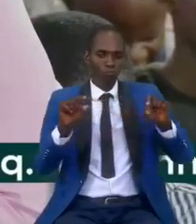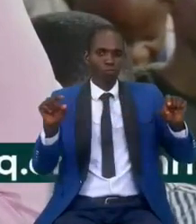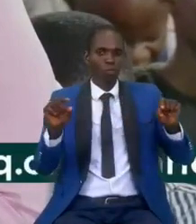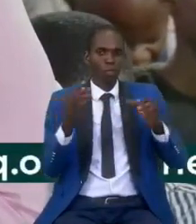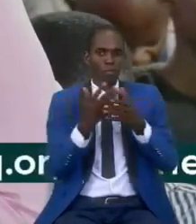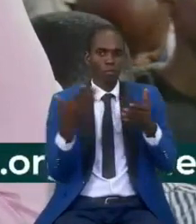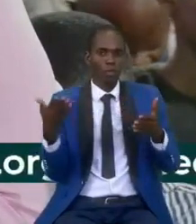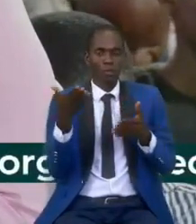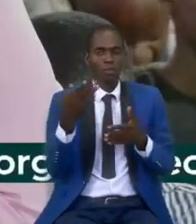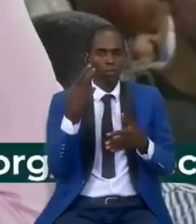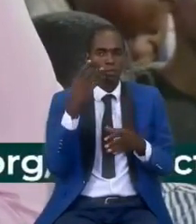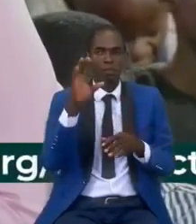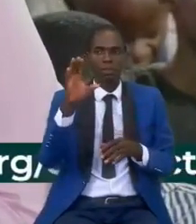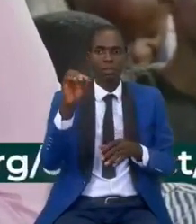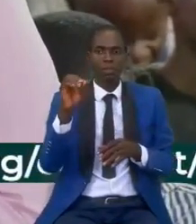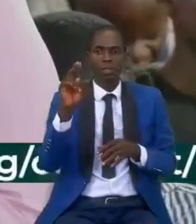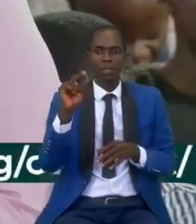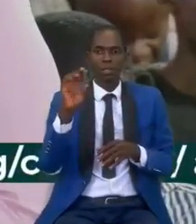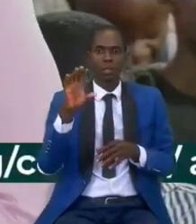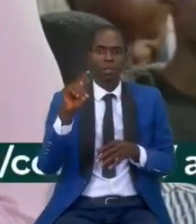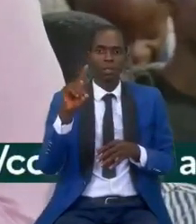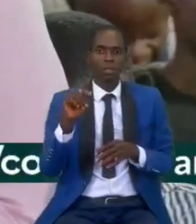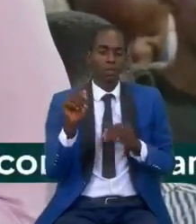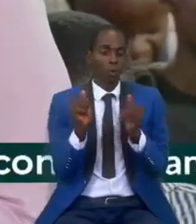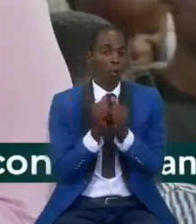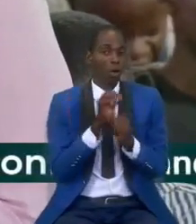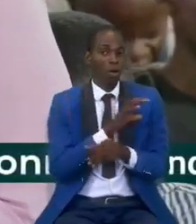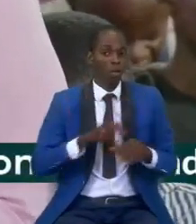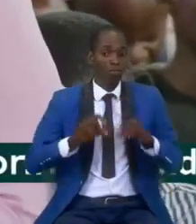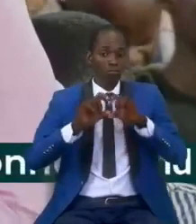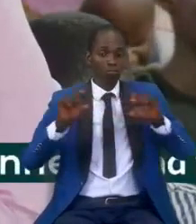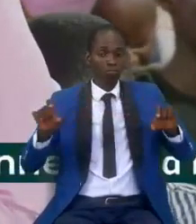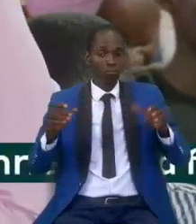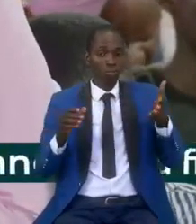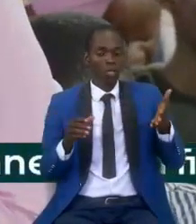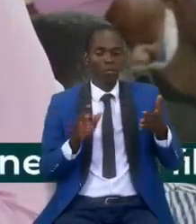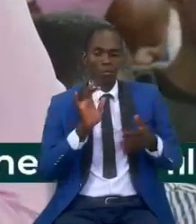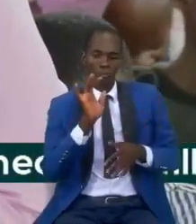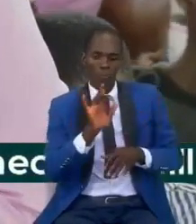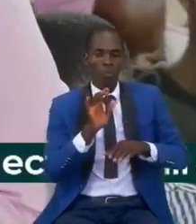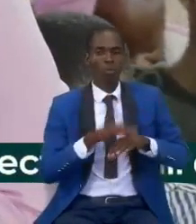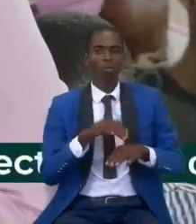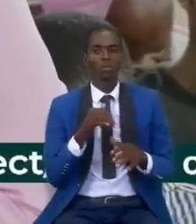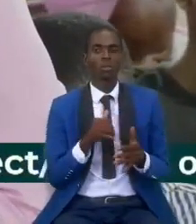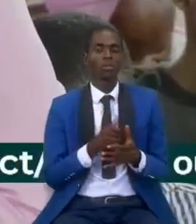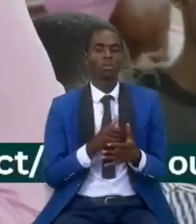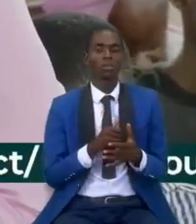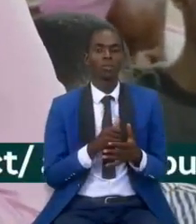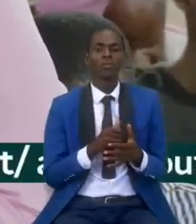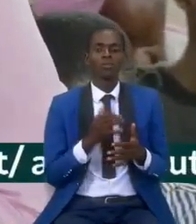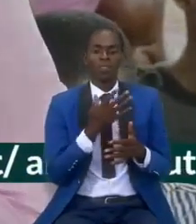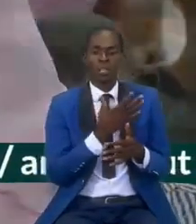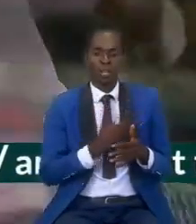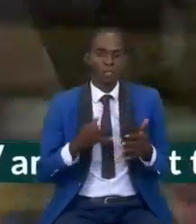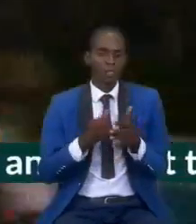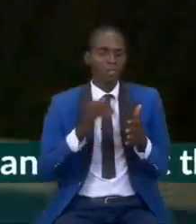it. Then send it. We'll then be able to continue to follow you up.